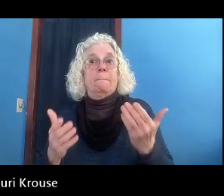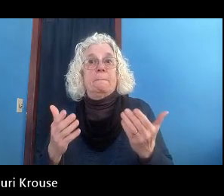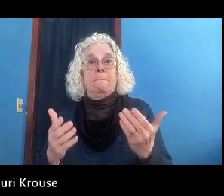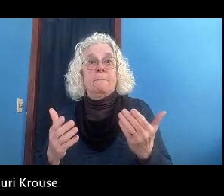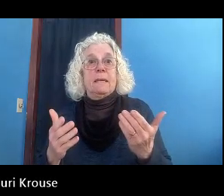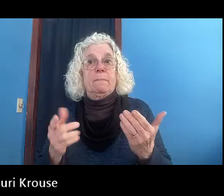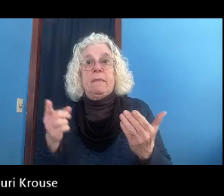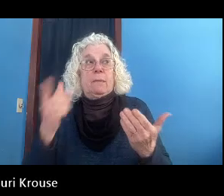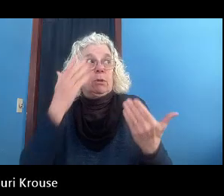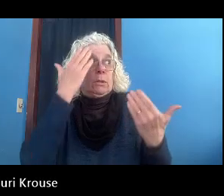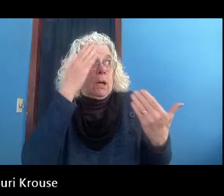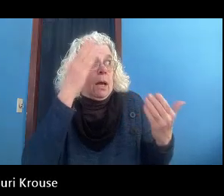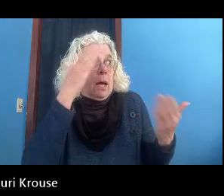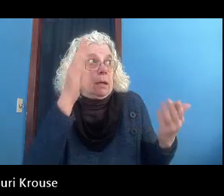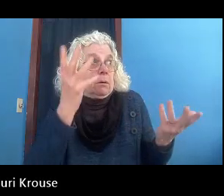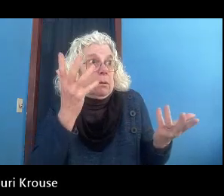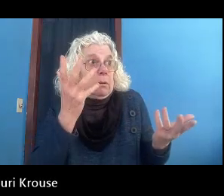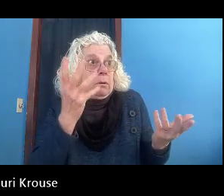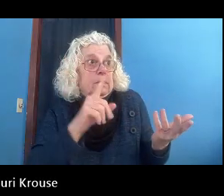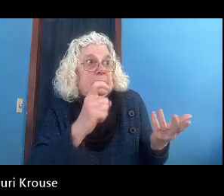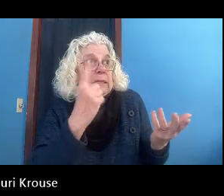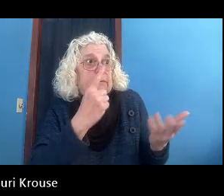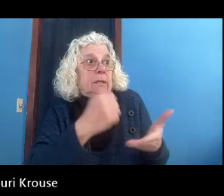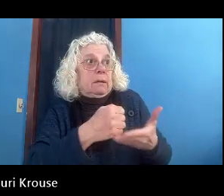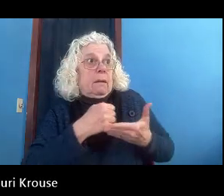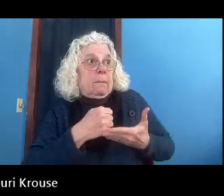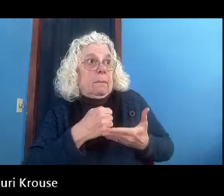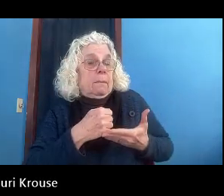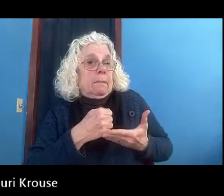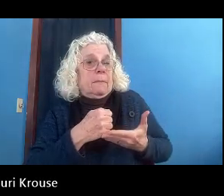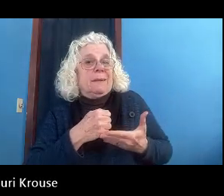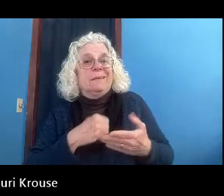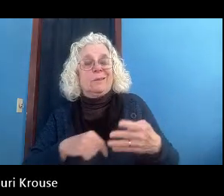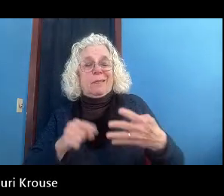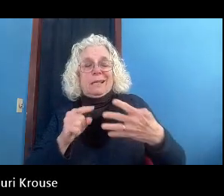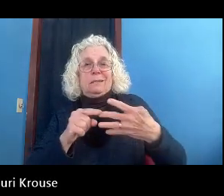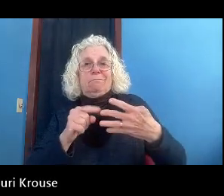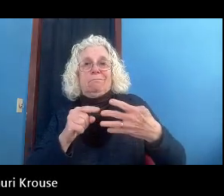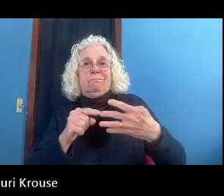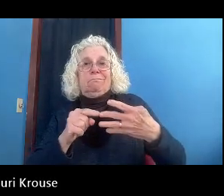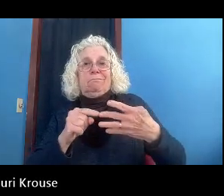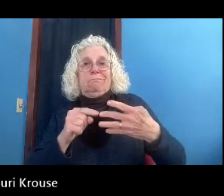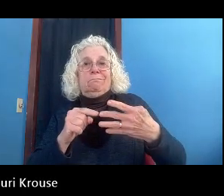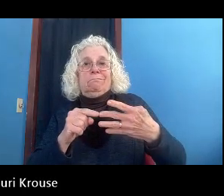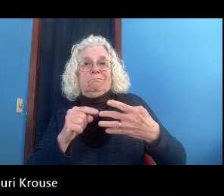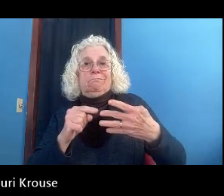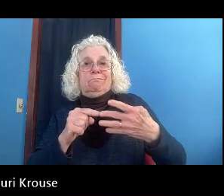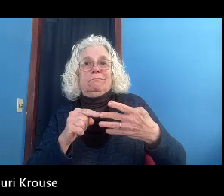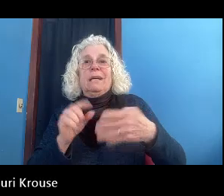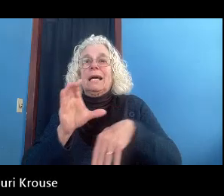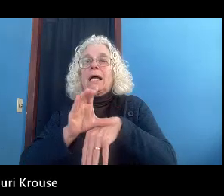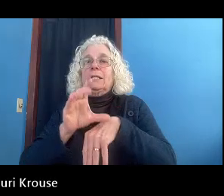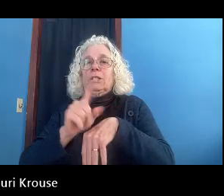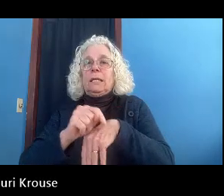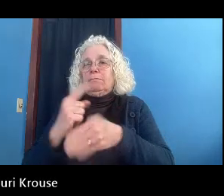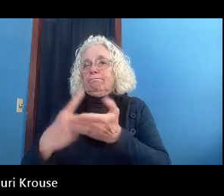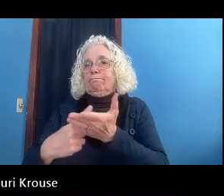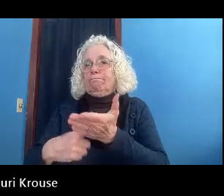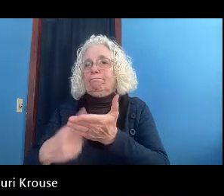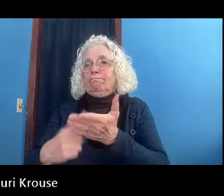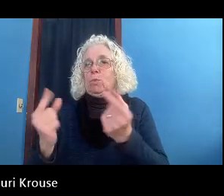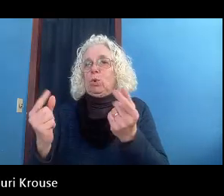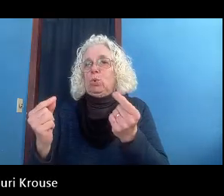know what accommodations I want. I know I need something. And that's where step two comes into play, which is the consultation. I'll